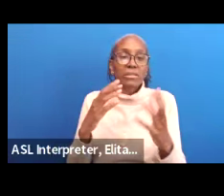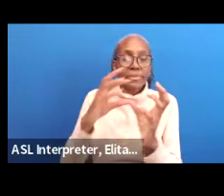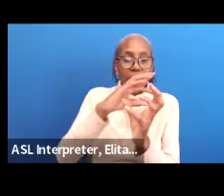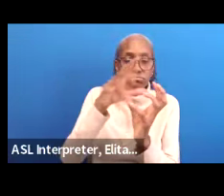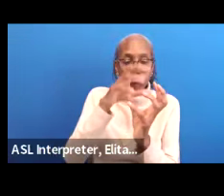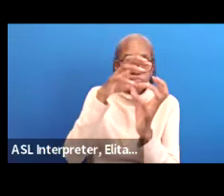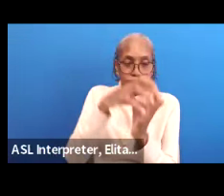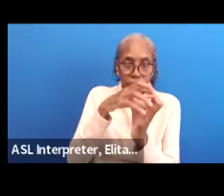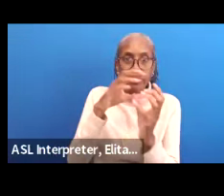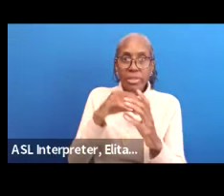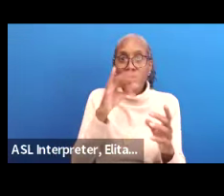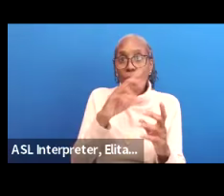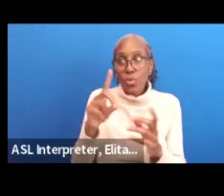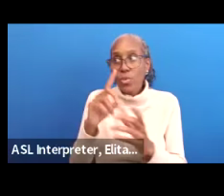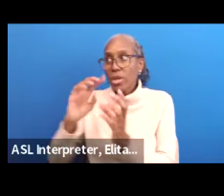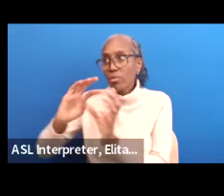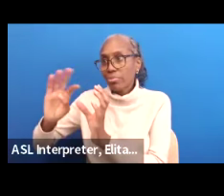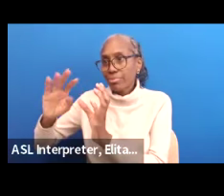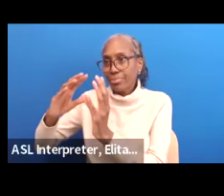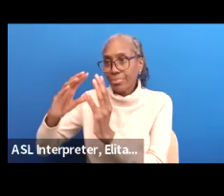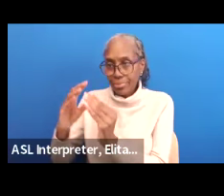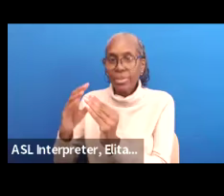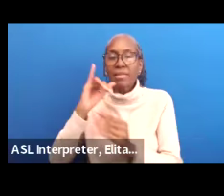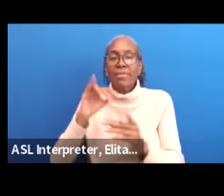spinal cord in these situations.